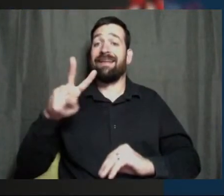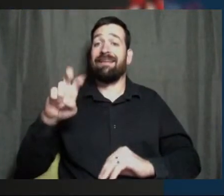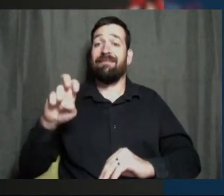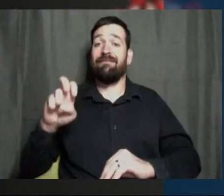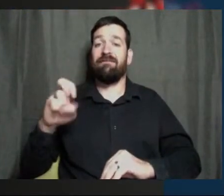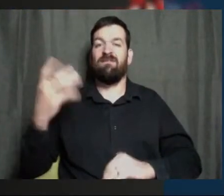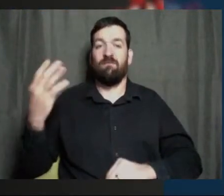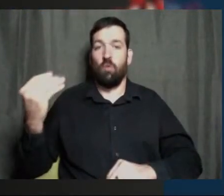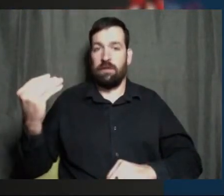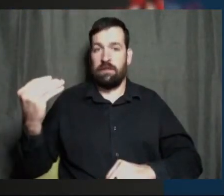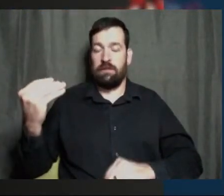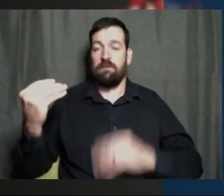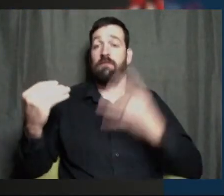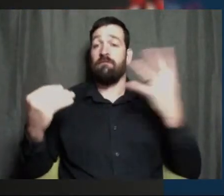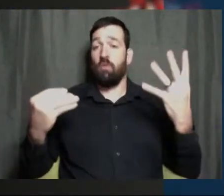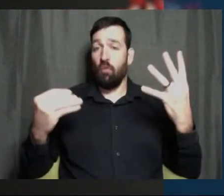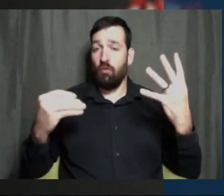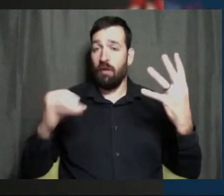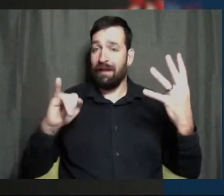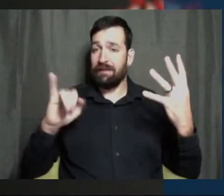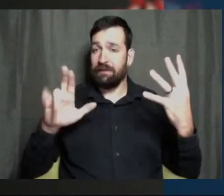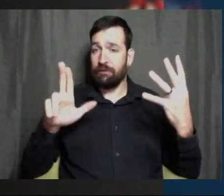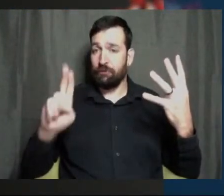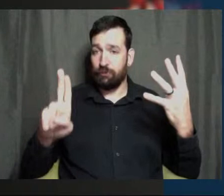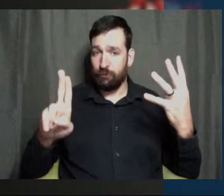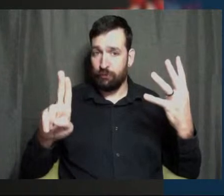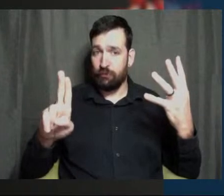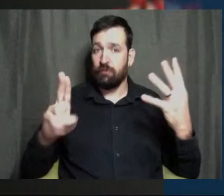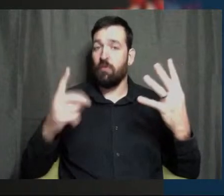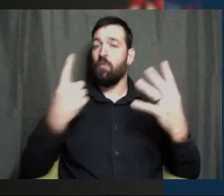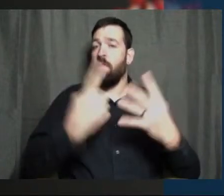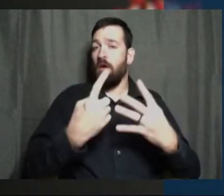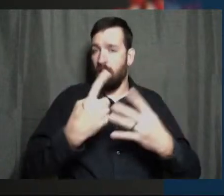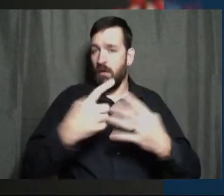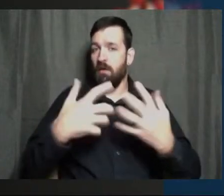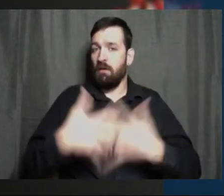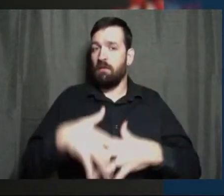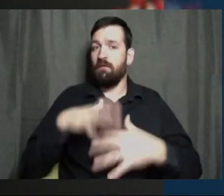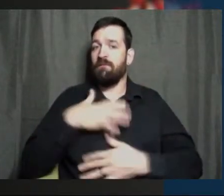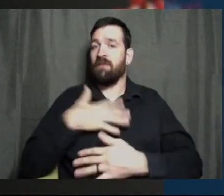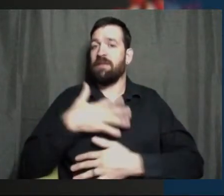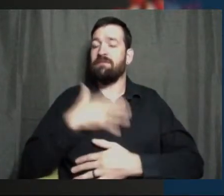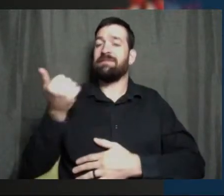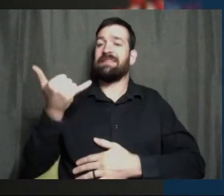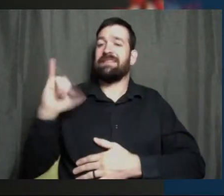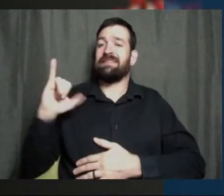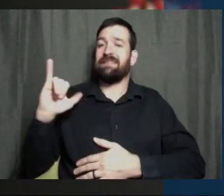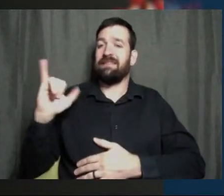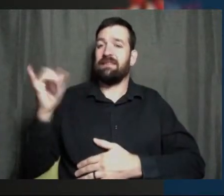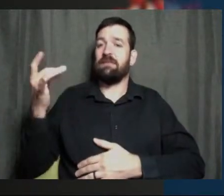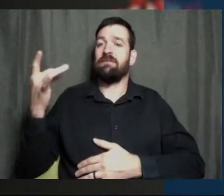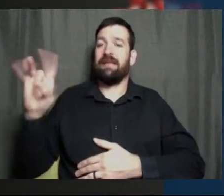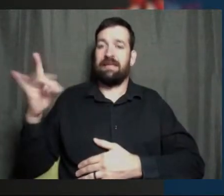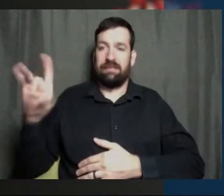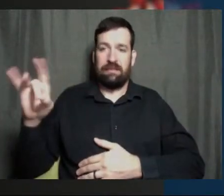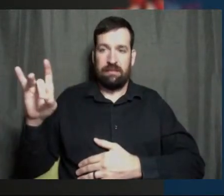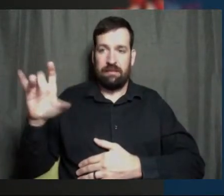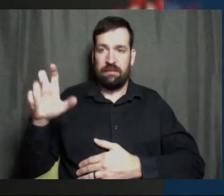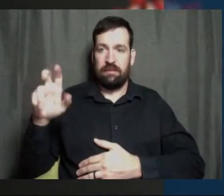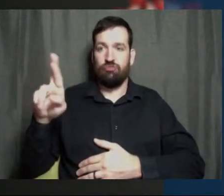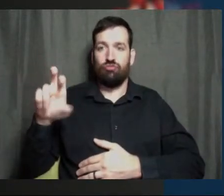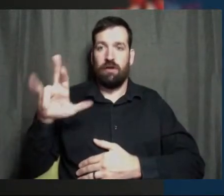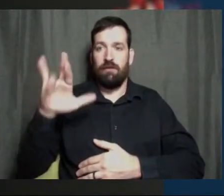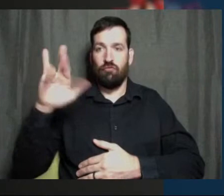in the ICU. And one of those ICU patients on the ventilator. We still have 18 in that recovery period, so